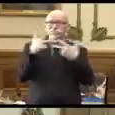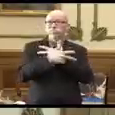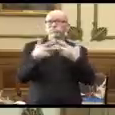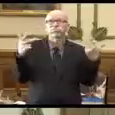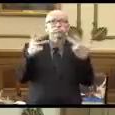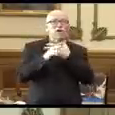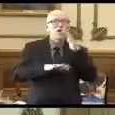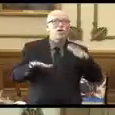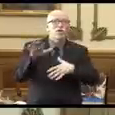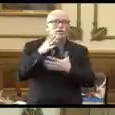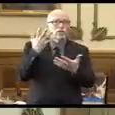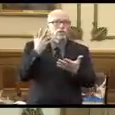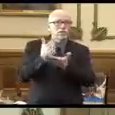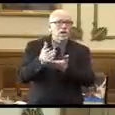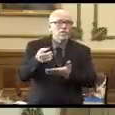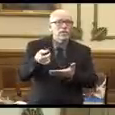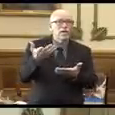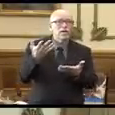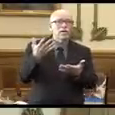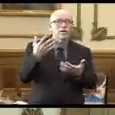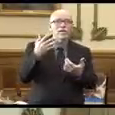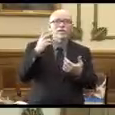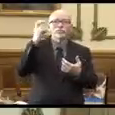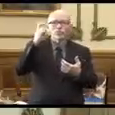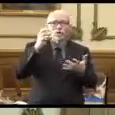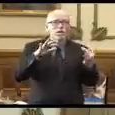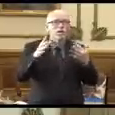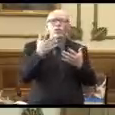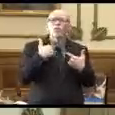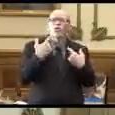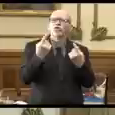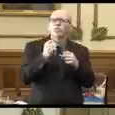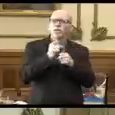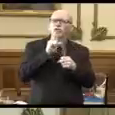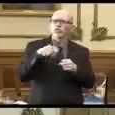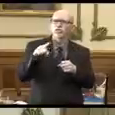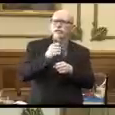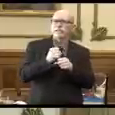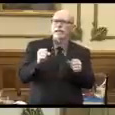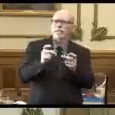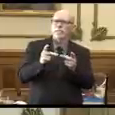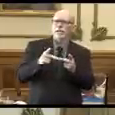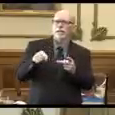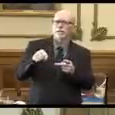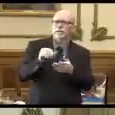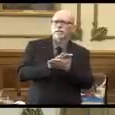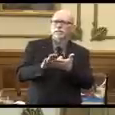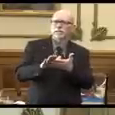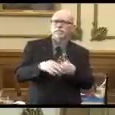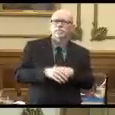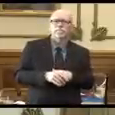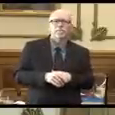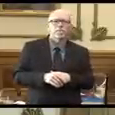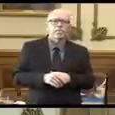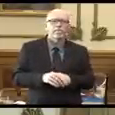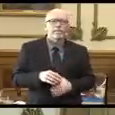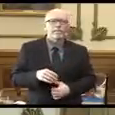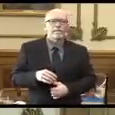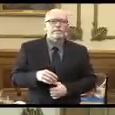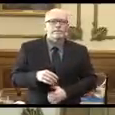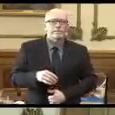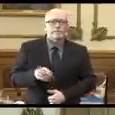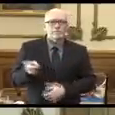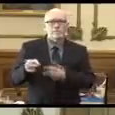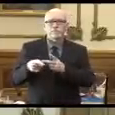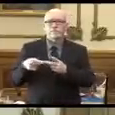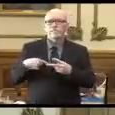Indiana, back and forth. What are we doing to make sure those stay clean and stay useful? You want to take the second